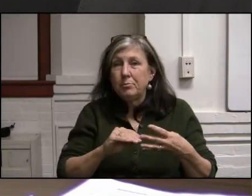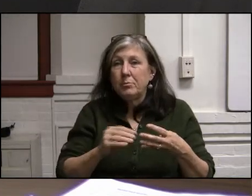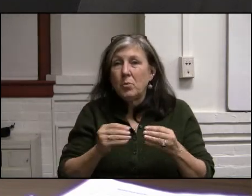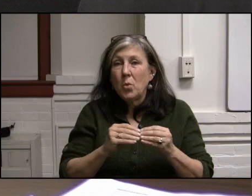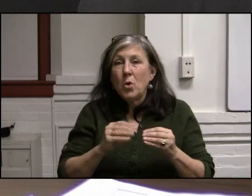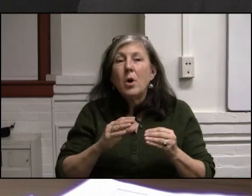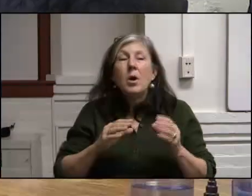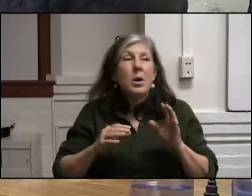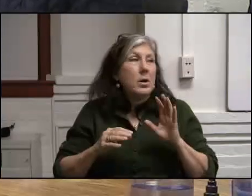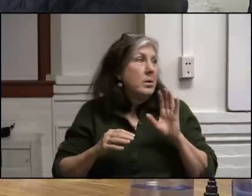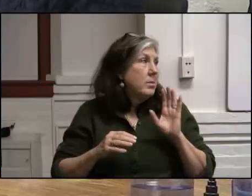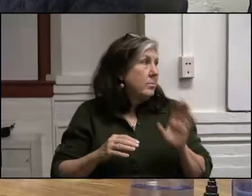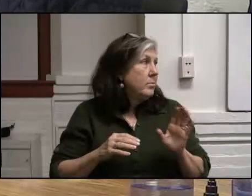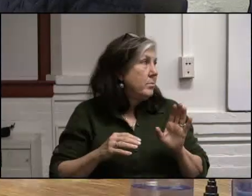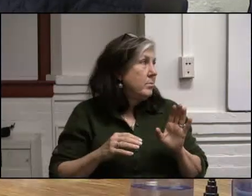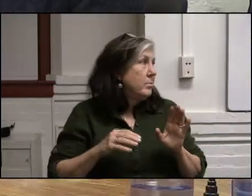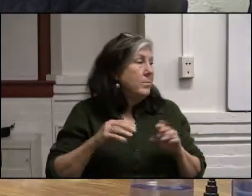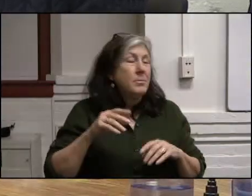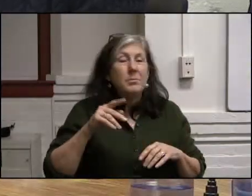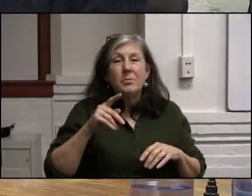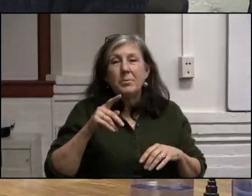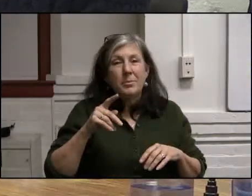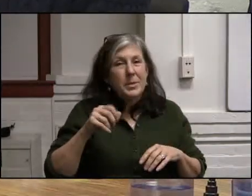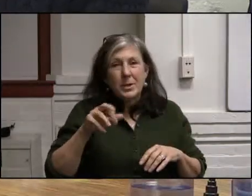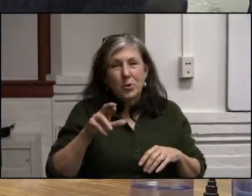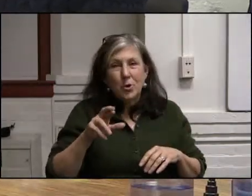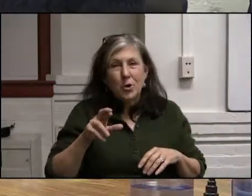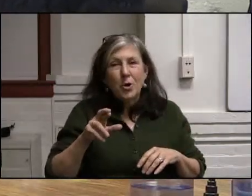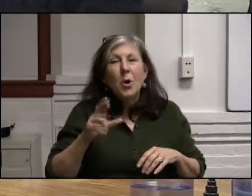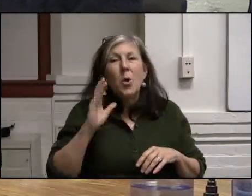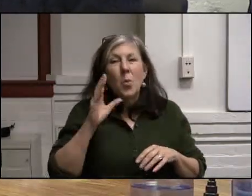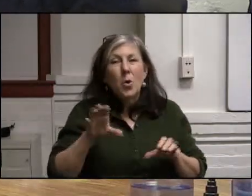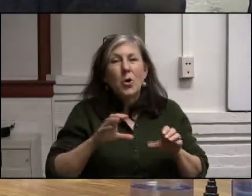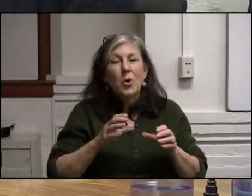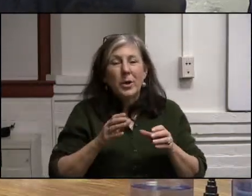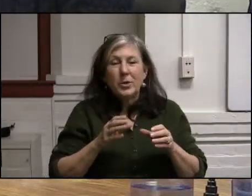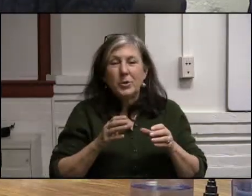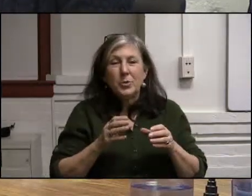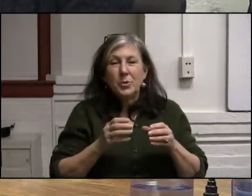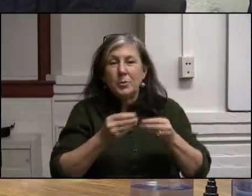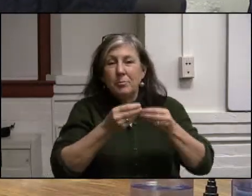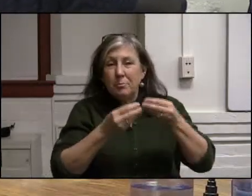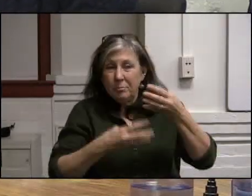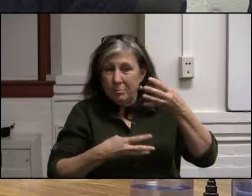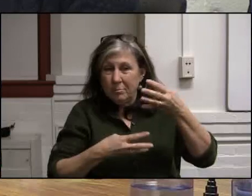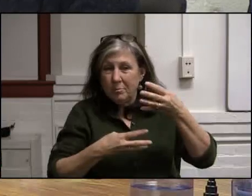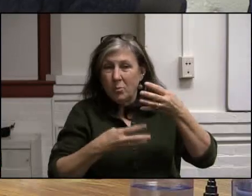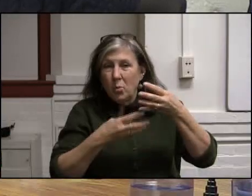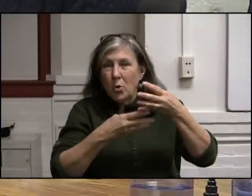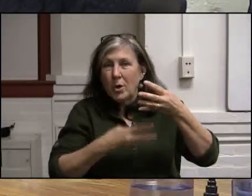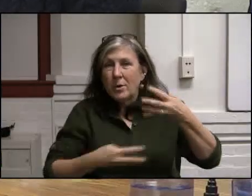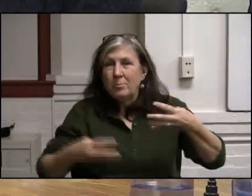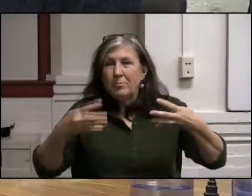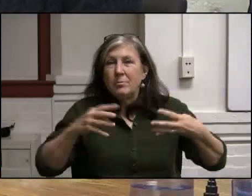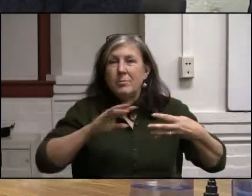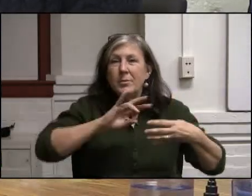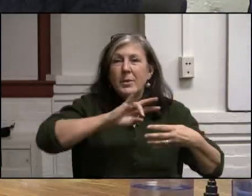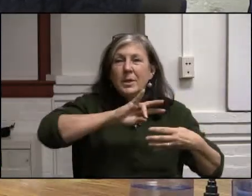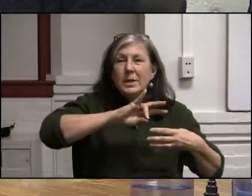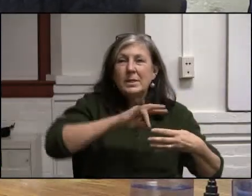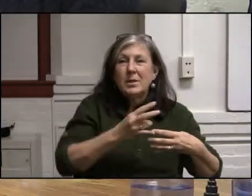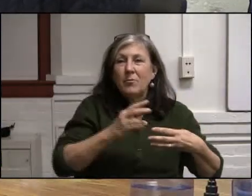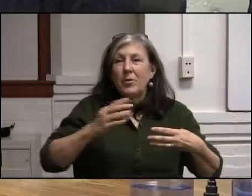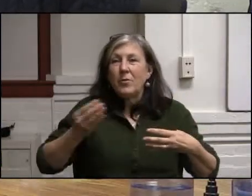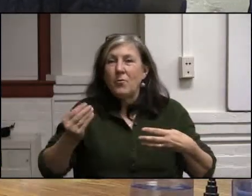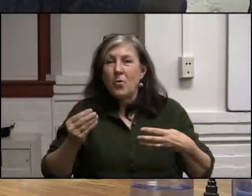divvy these up then. We're not gonna put them all on for the 7th. We're gonna do some on the 7th, some on the 14th. If that's